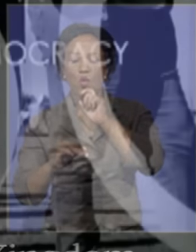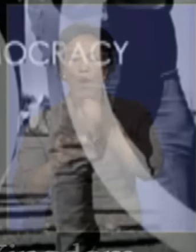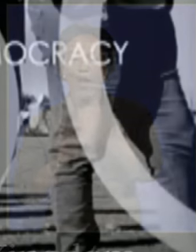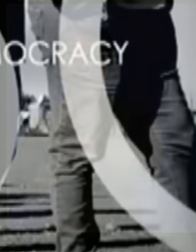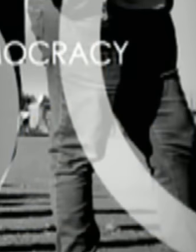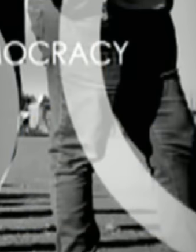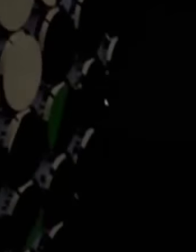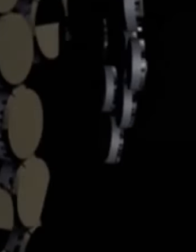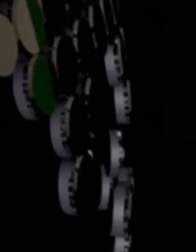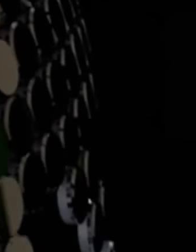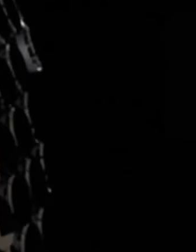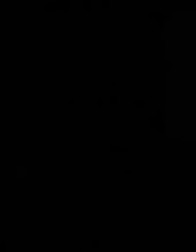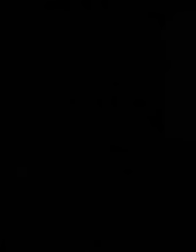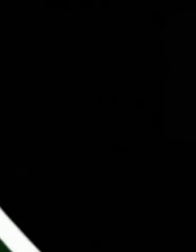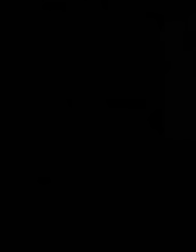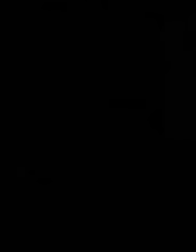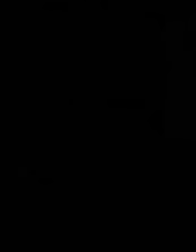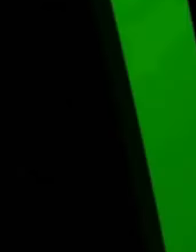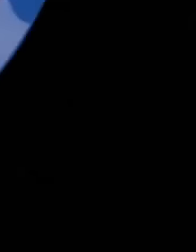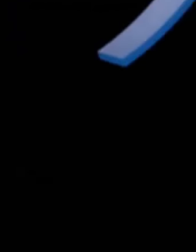molaotheo.